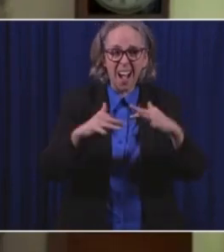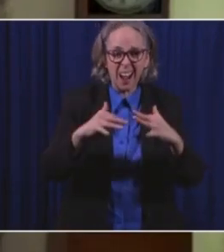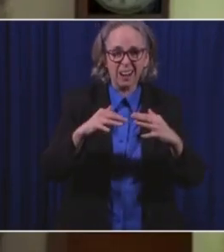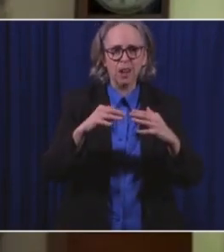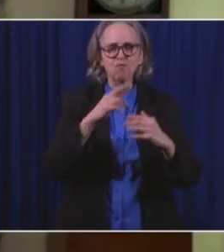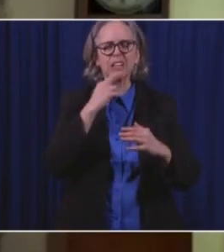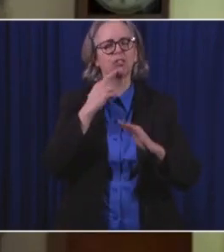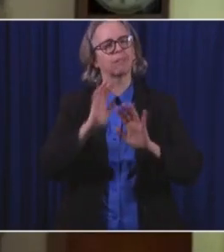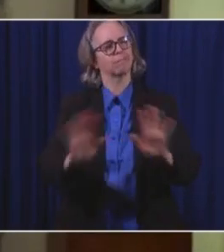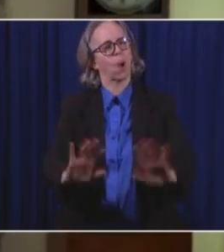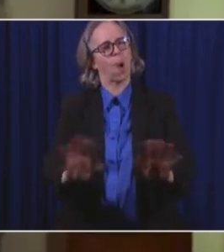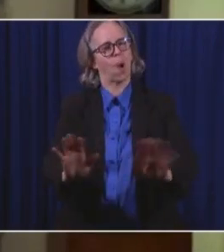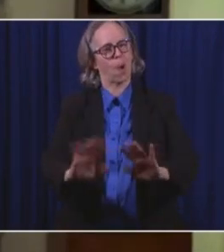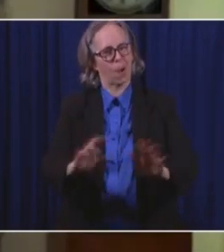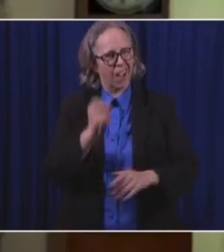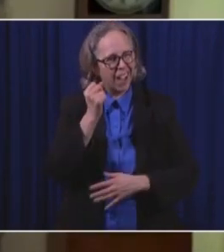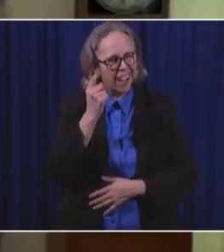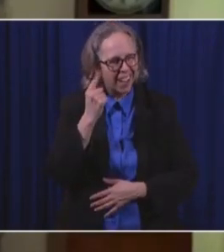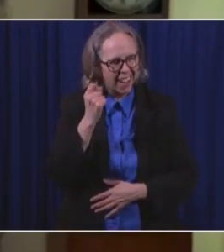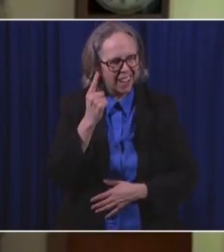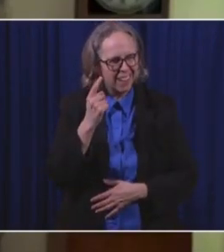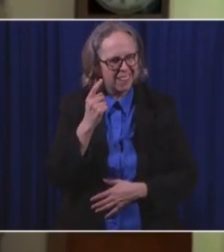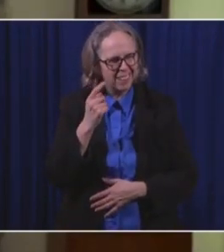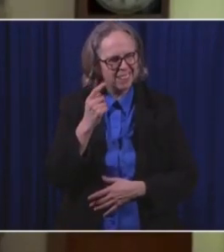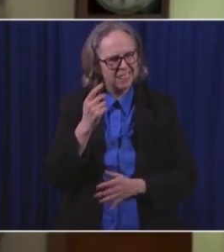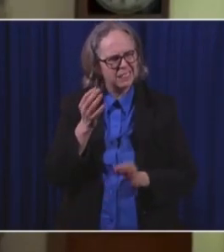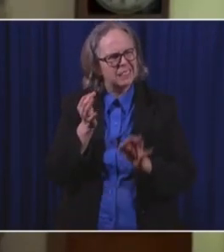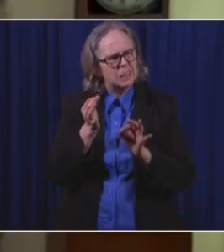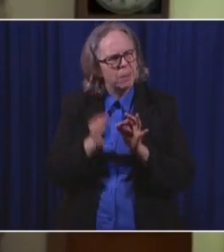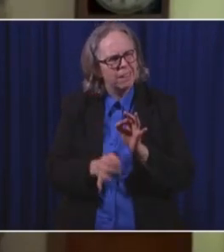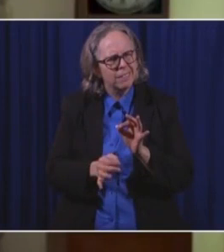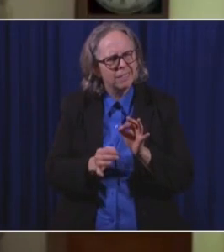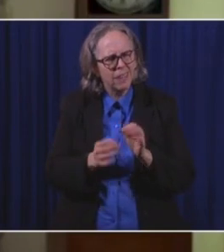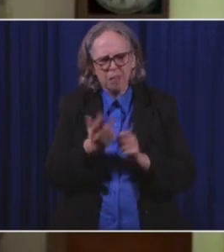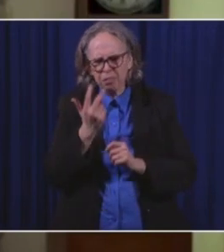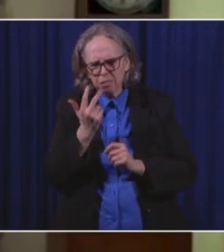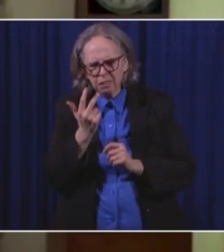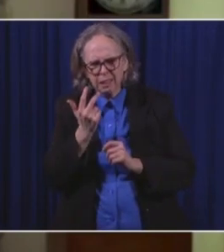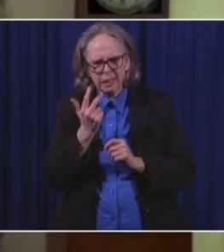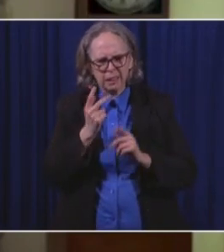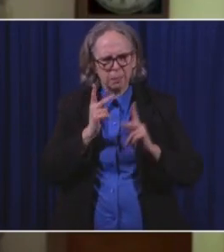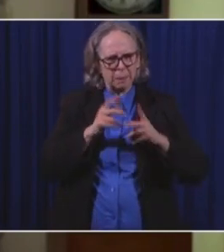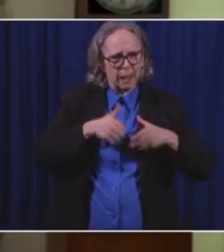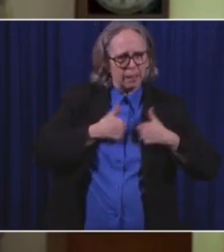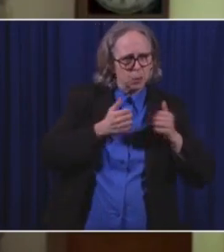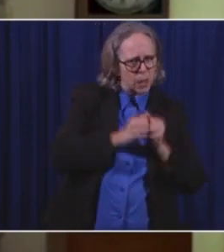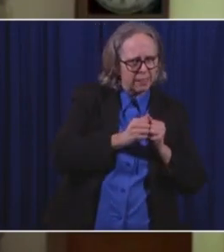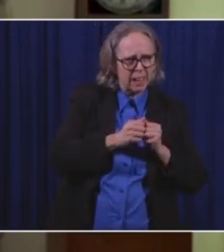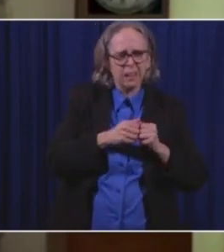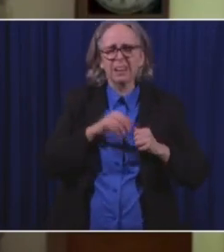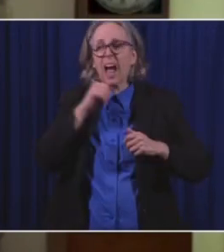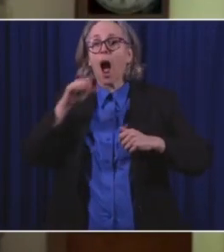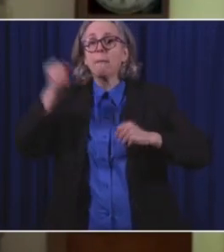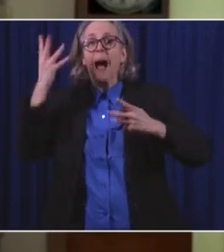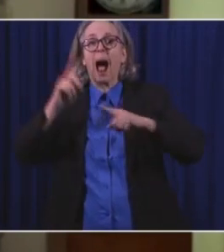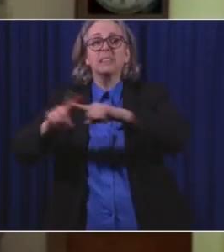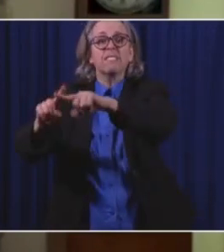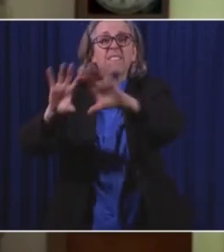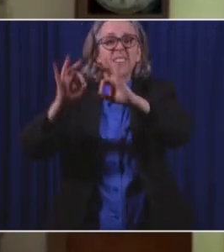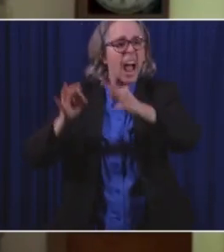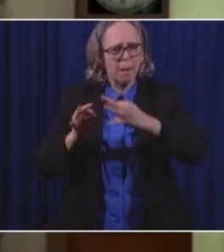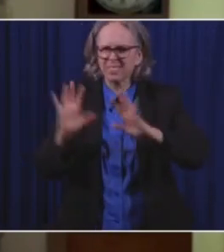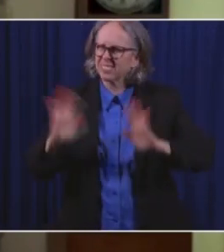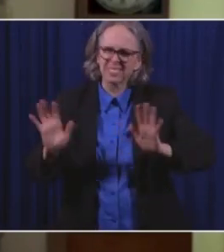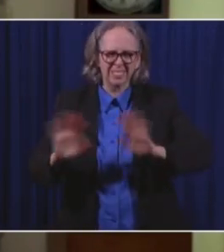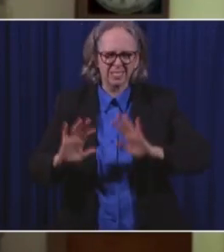So, you know, it's pretty basic. There's nothing in this 10 things that we've listed that is fundamentally